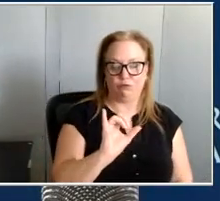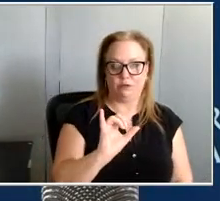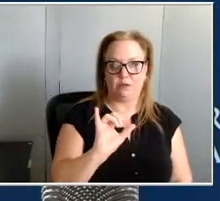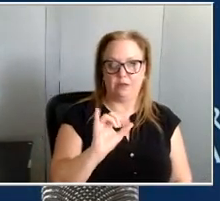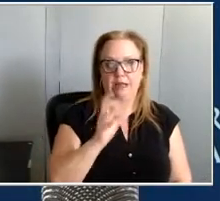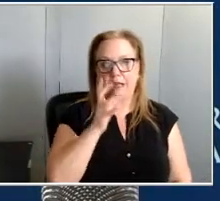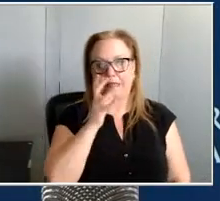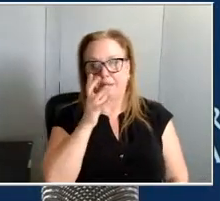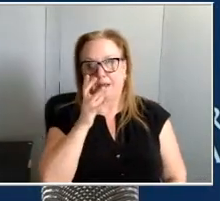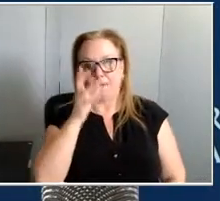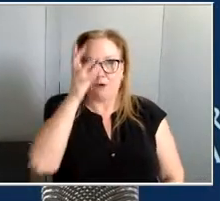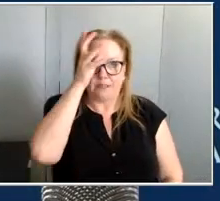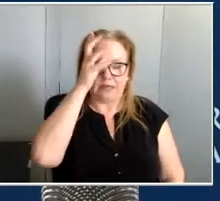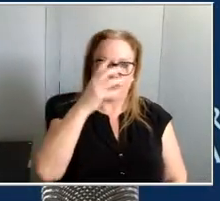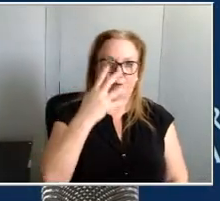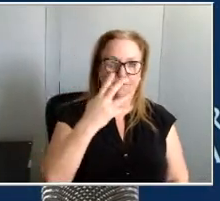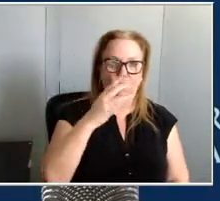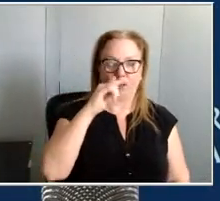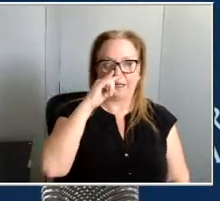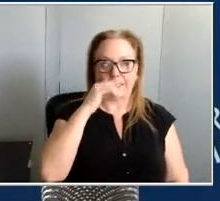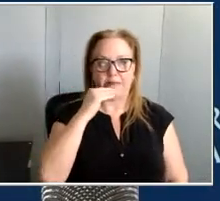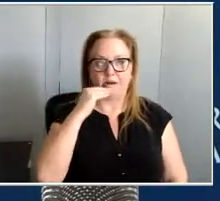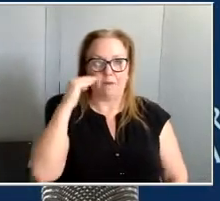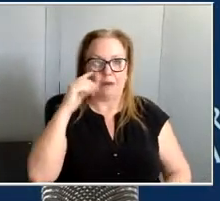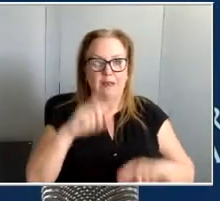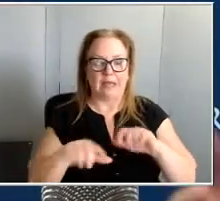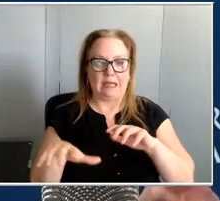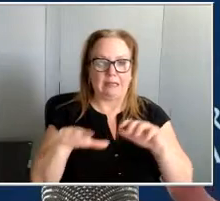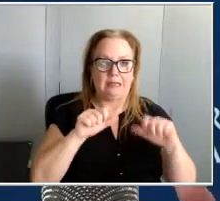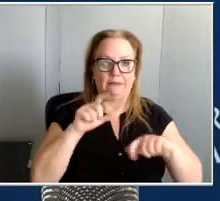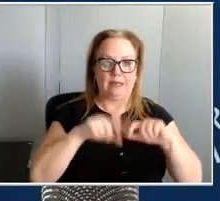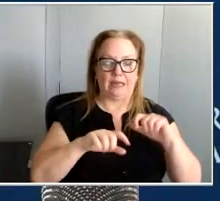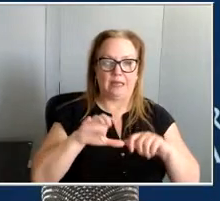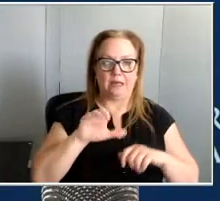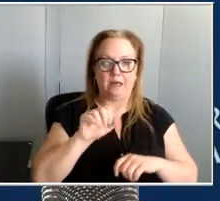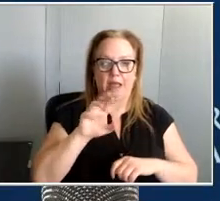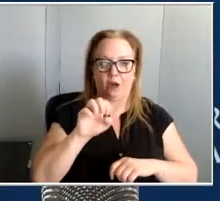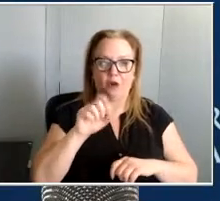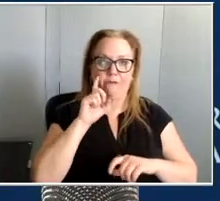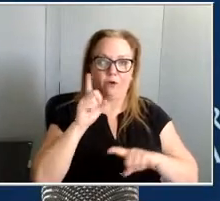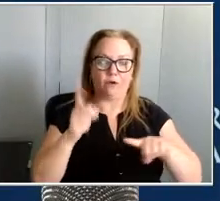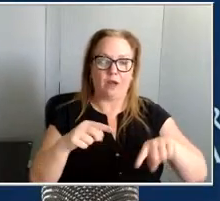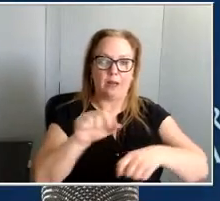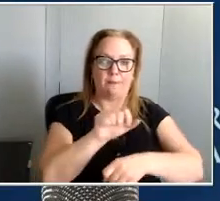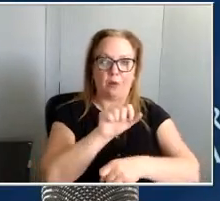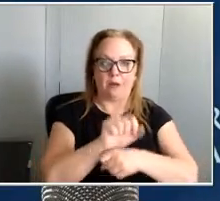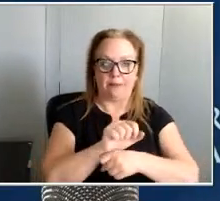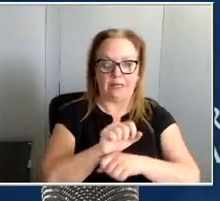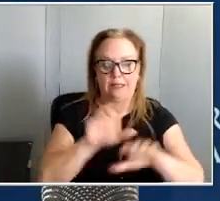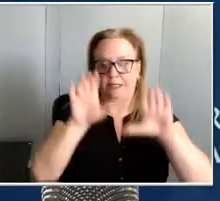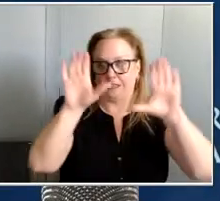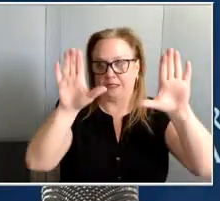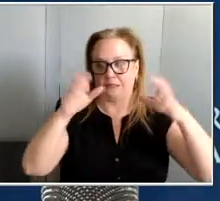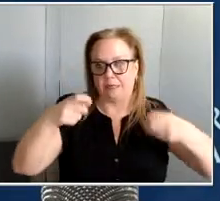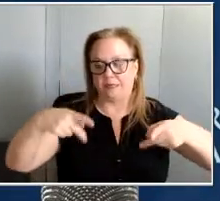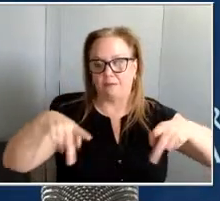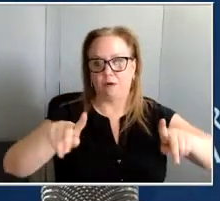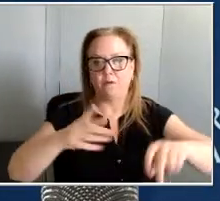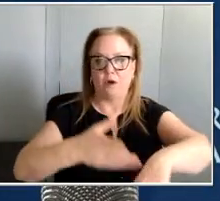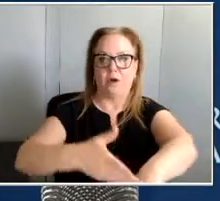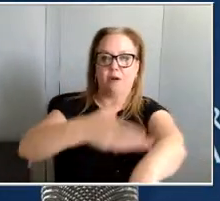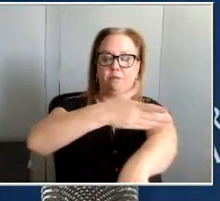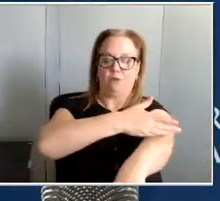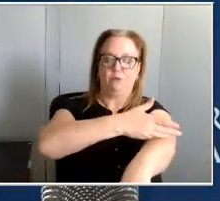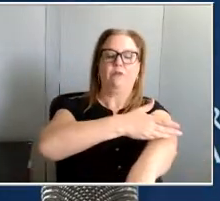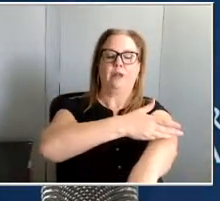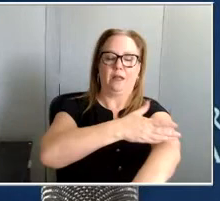or the dad who's got 4 kids at home and can't leave and can't get childcare to come to an appointment. I think this is an amazing opportunity for improving the health of rural